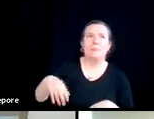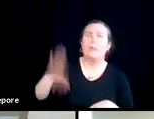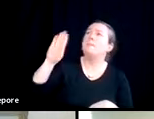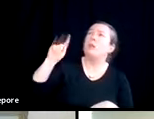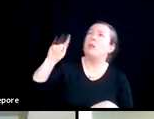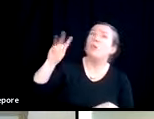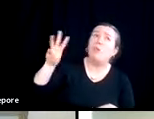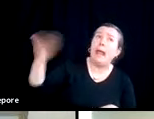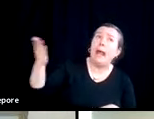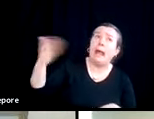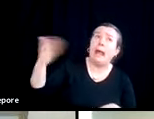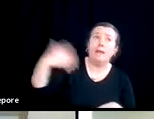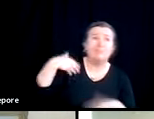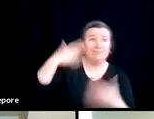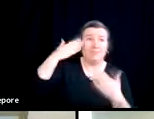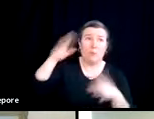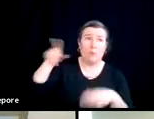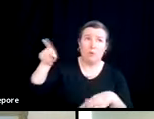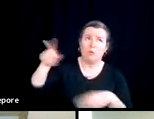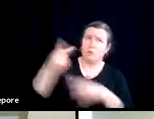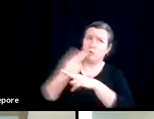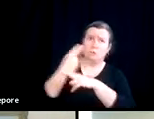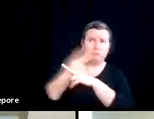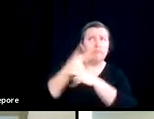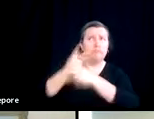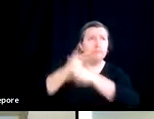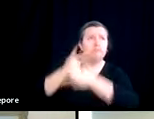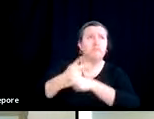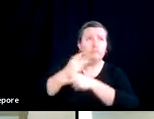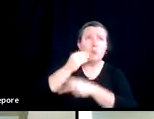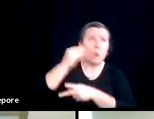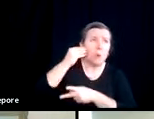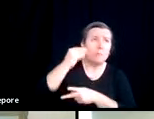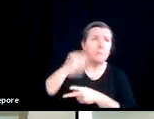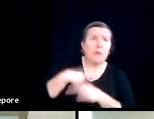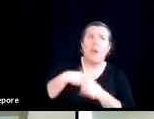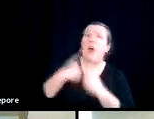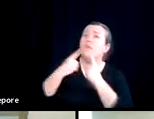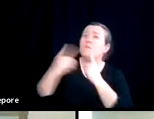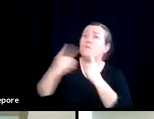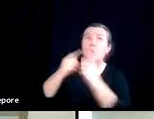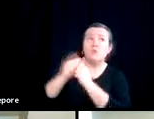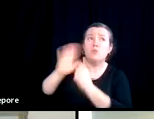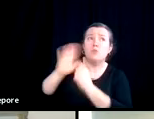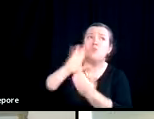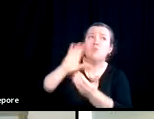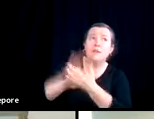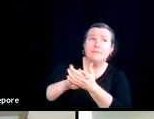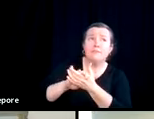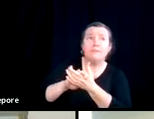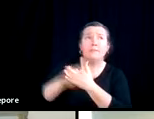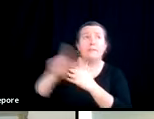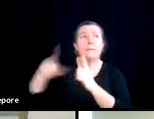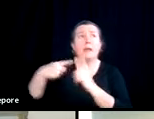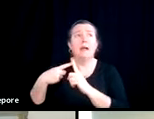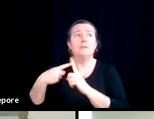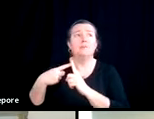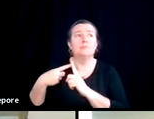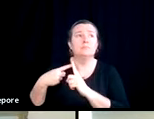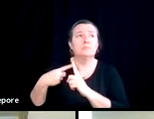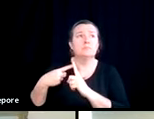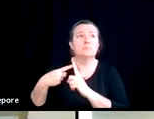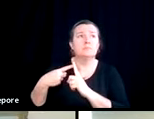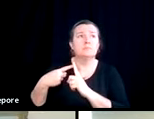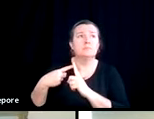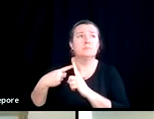are taking precautions in your own house. When I did an interview with Tammy about the pandemic relief fund, she told me it was freezing in your house because all the windows